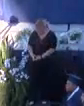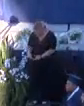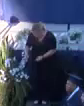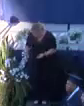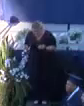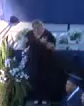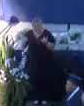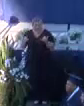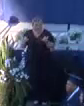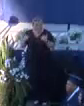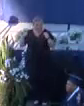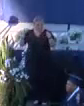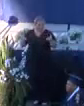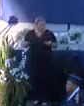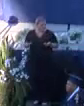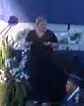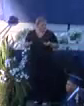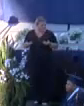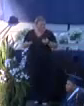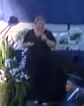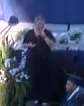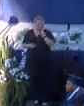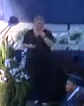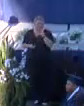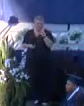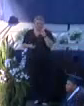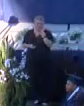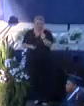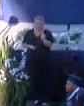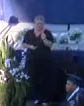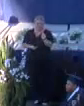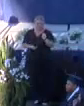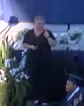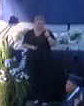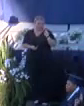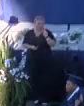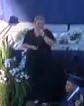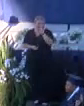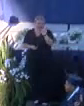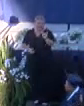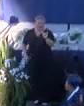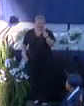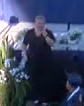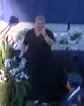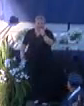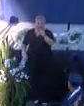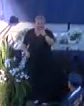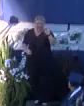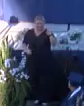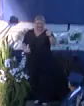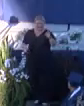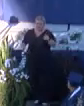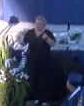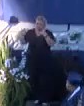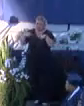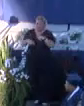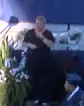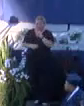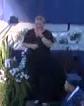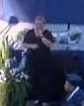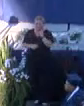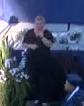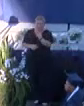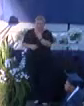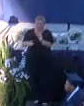I would now like to welcome valedictorian Cassidy Neff to the podium. She has attended Edwin Markham Elementary,